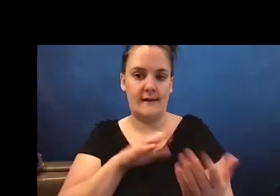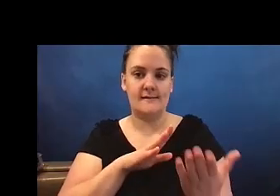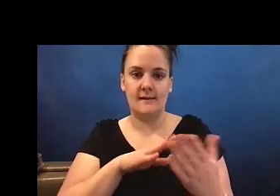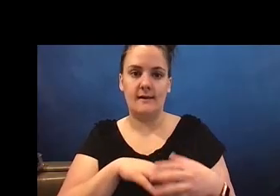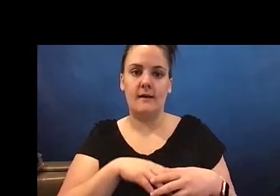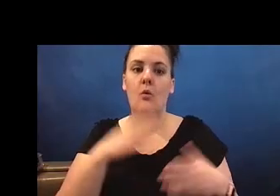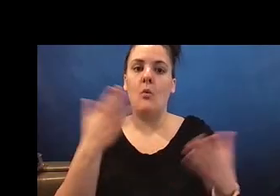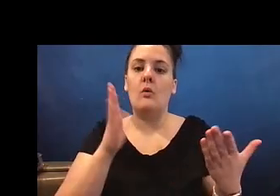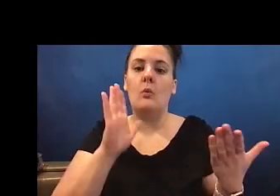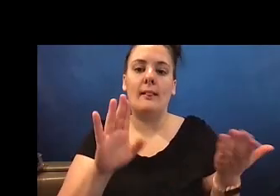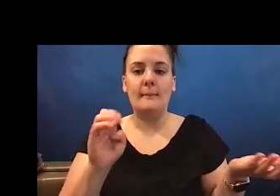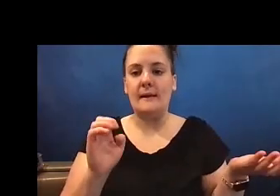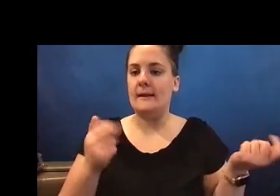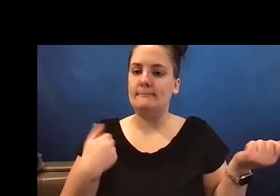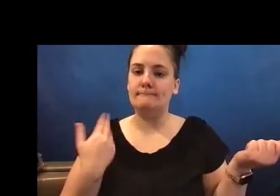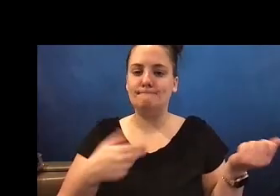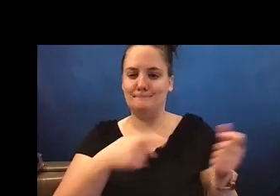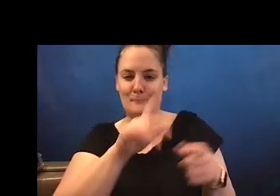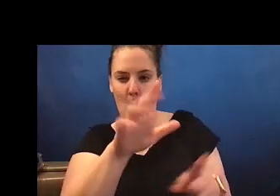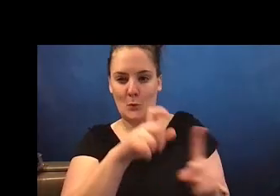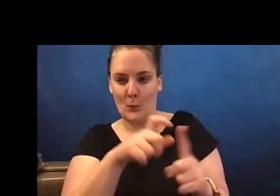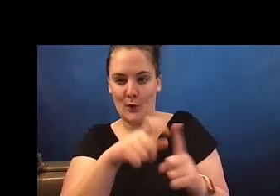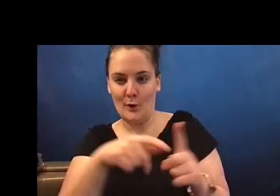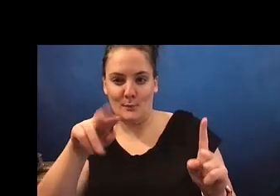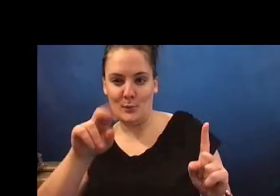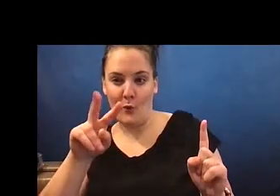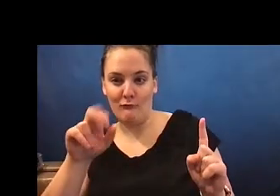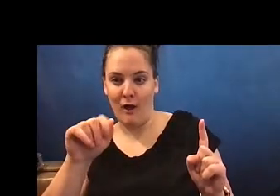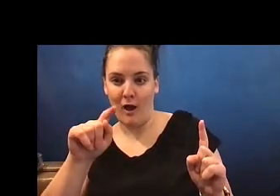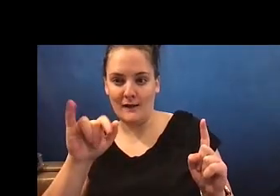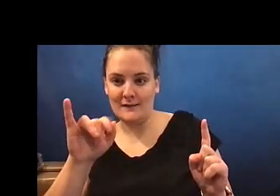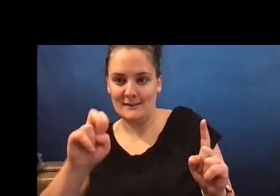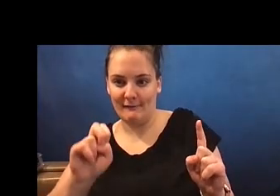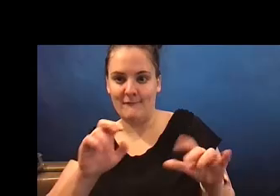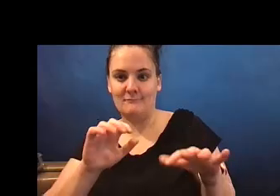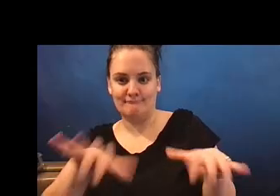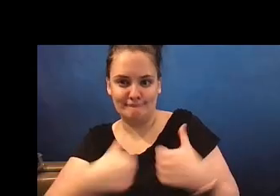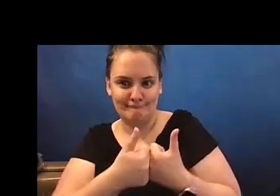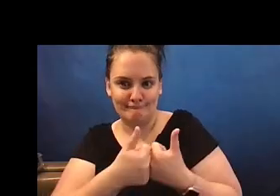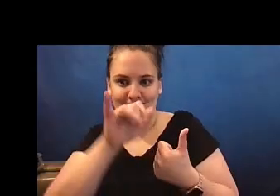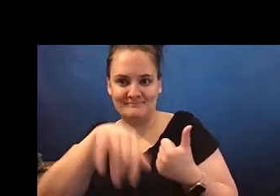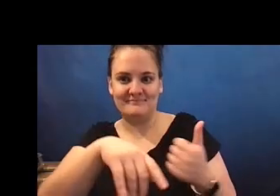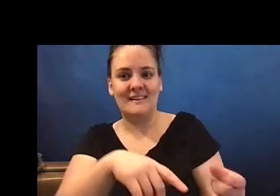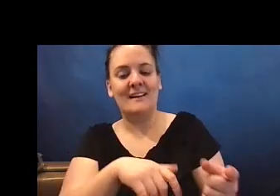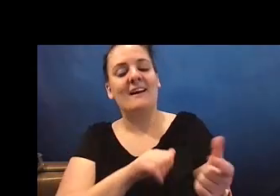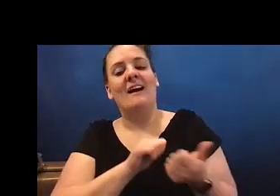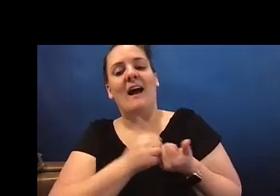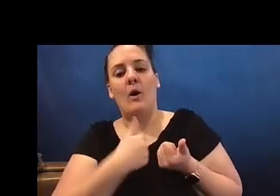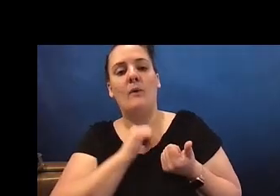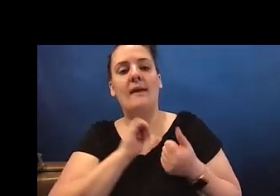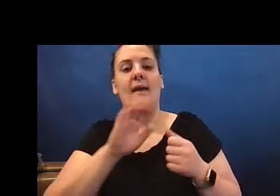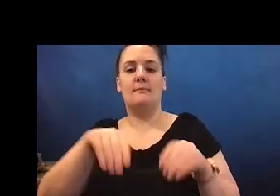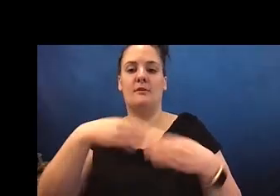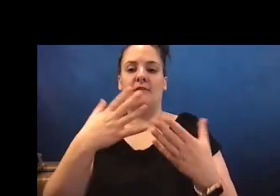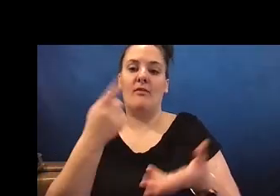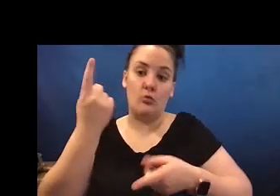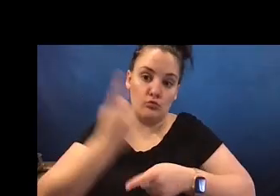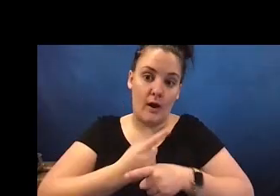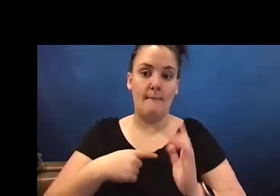and is how do you figure out the right model for Colorado? Because I know there's some out there. We're looking at